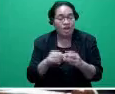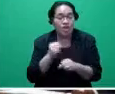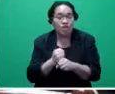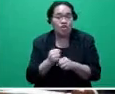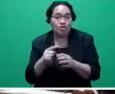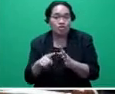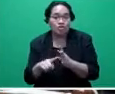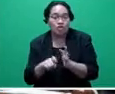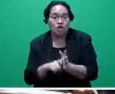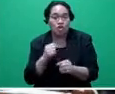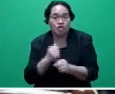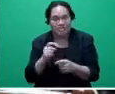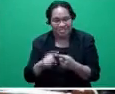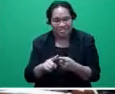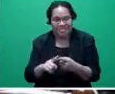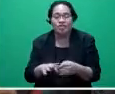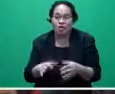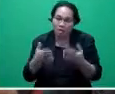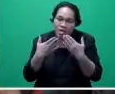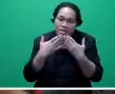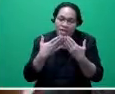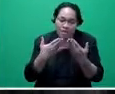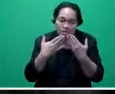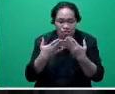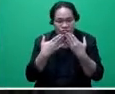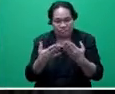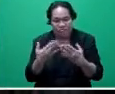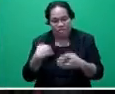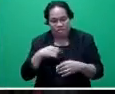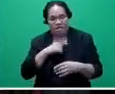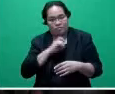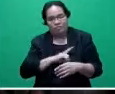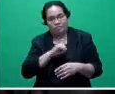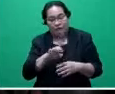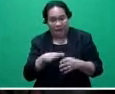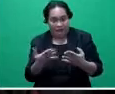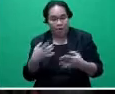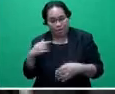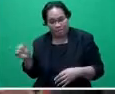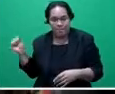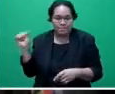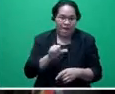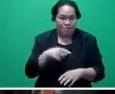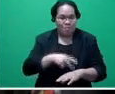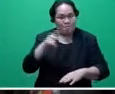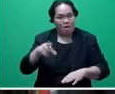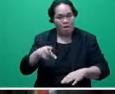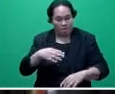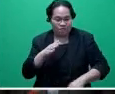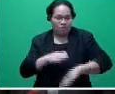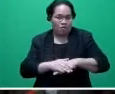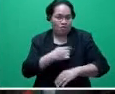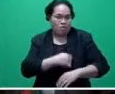Yasasvara. Thank you for having us, Mr. Speaker. Now that we are back in your Parliament chambers, with full commitment